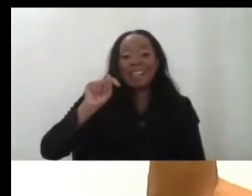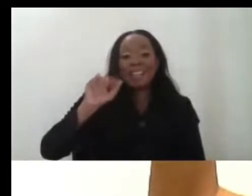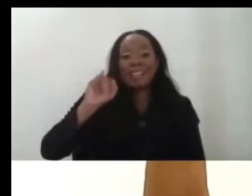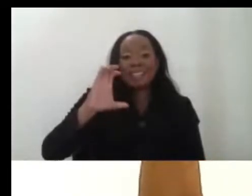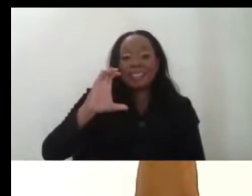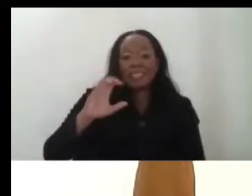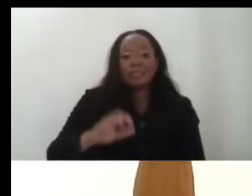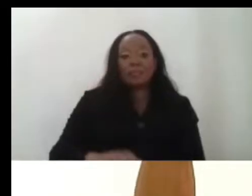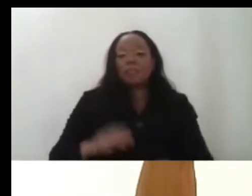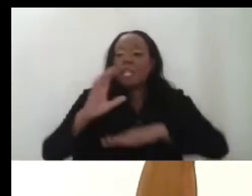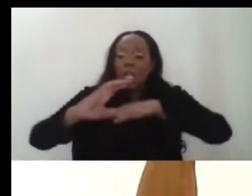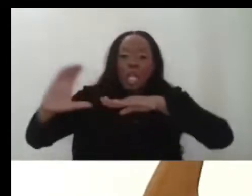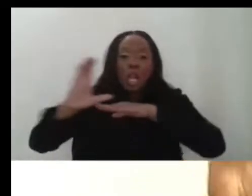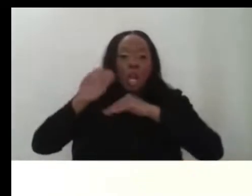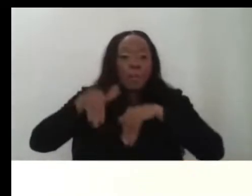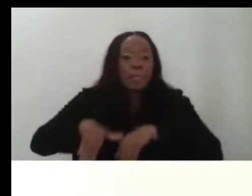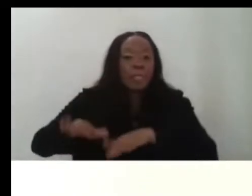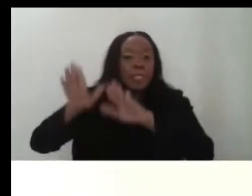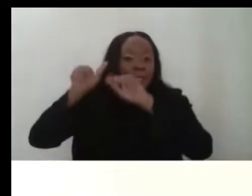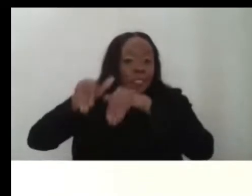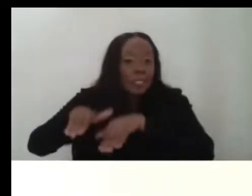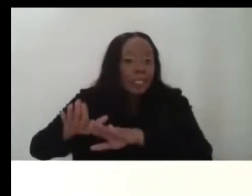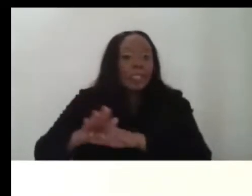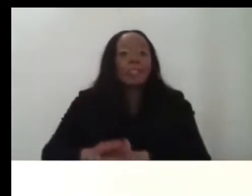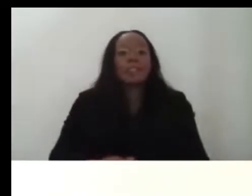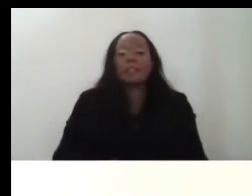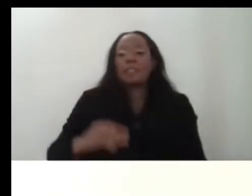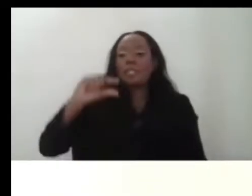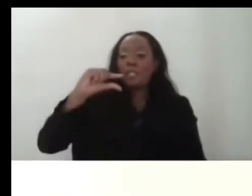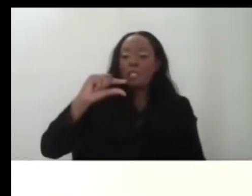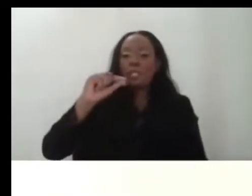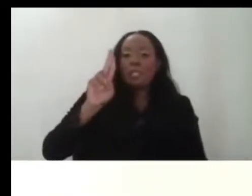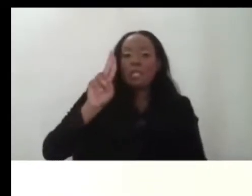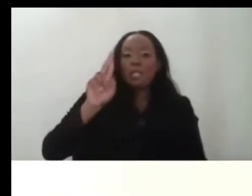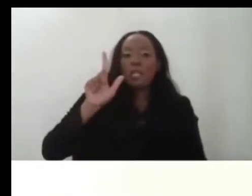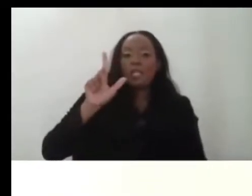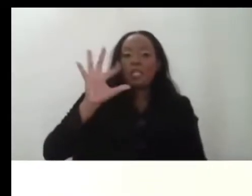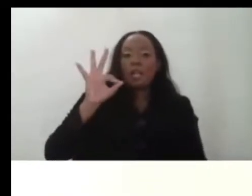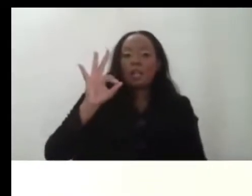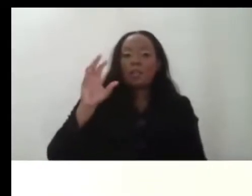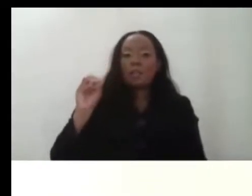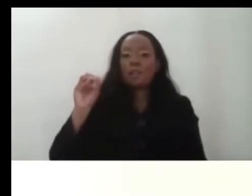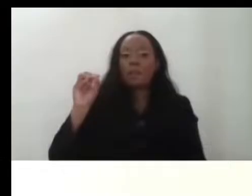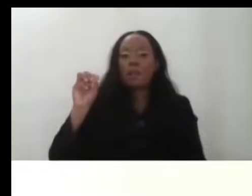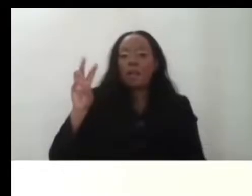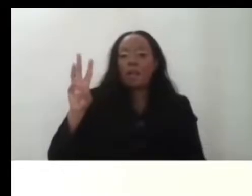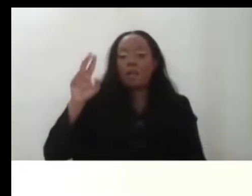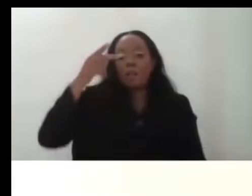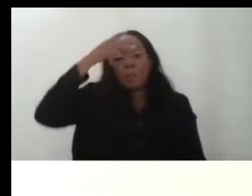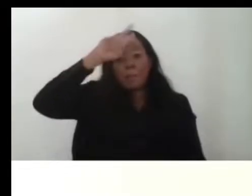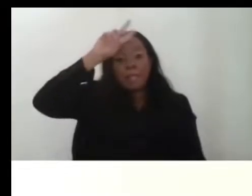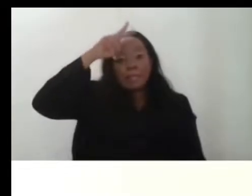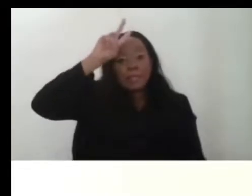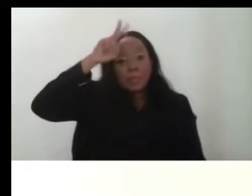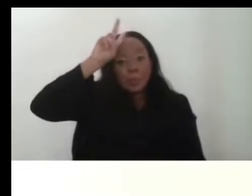and way farther north. But what about us? What about what's potentially going to